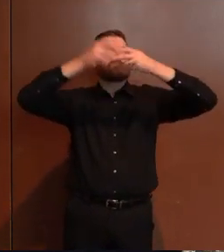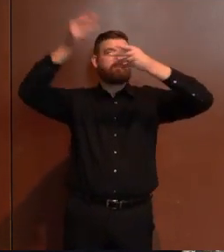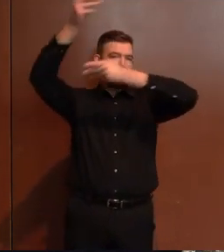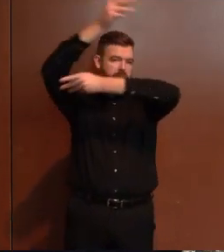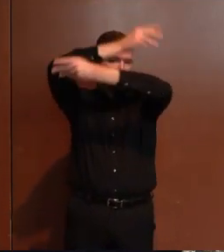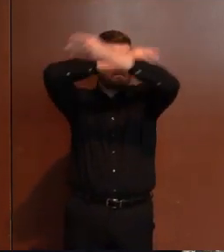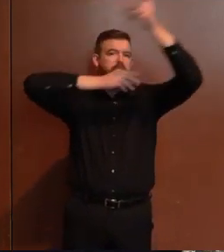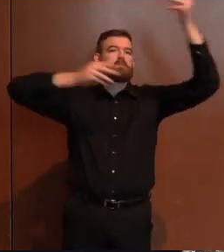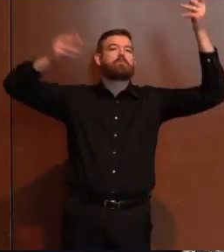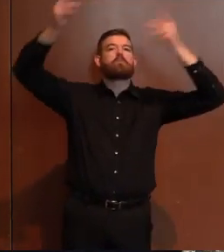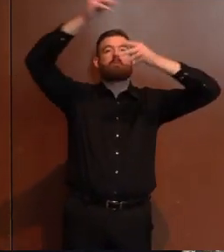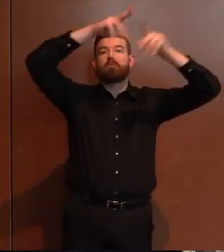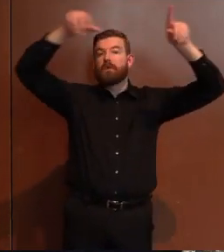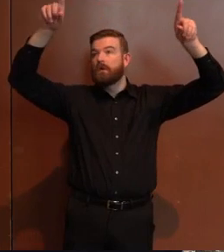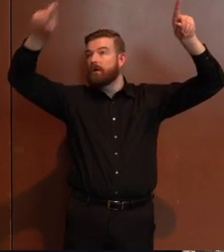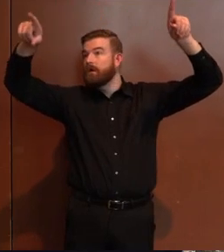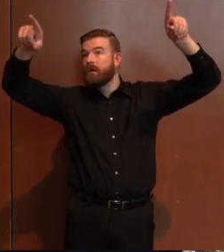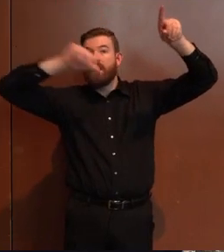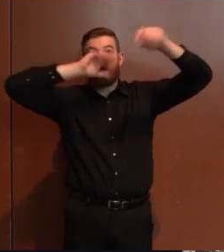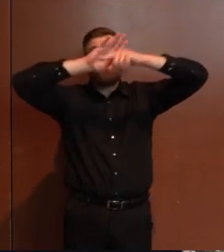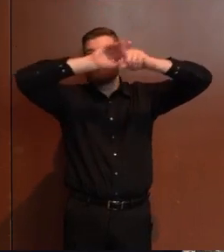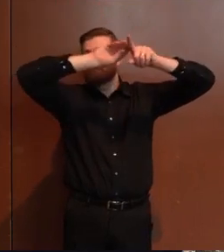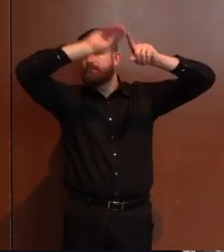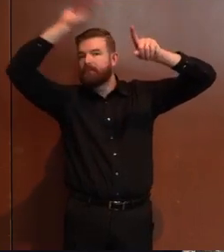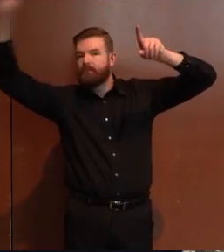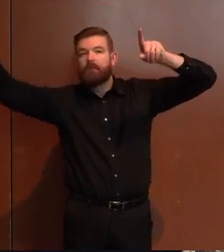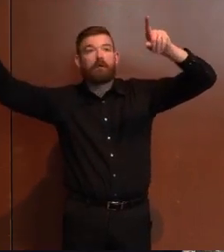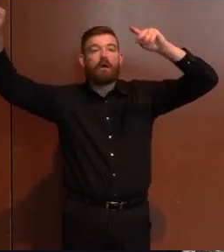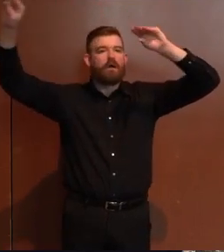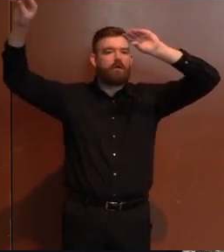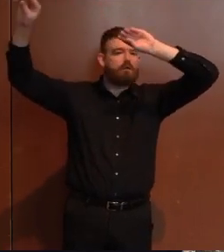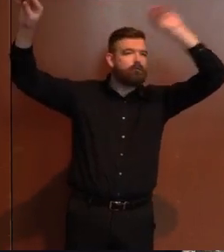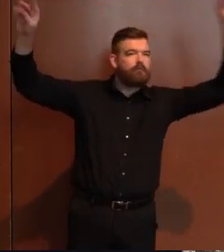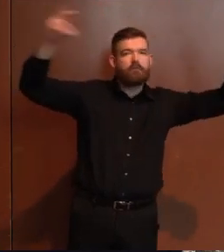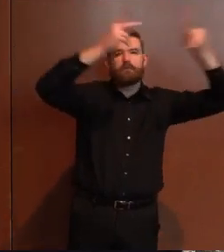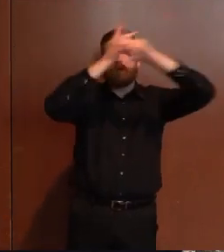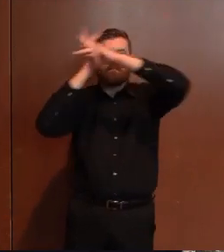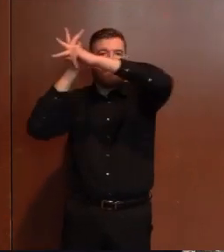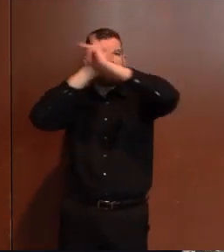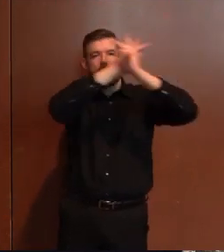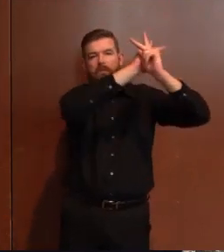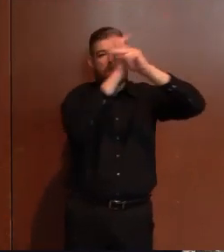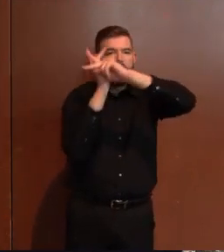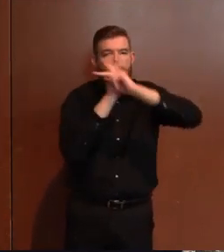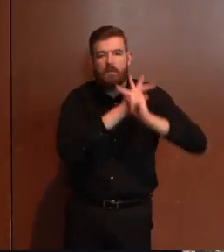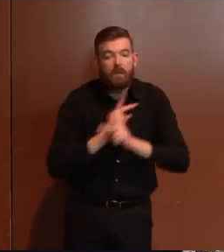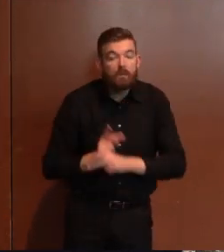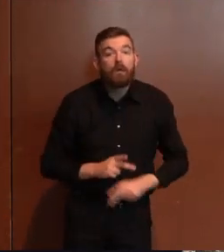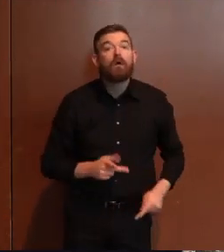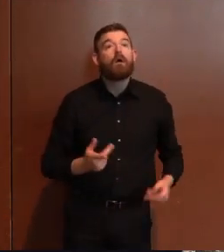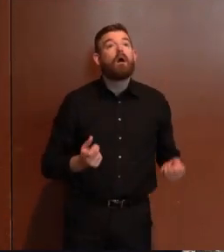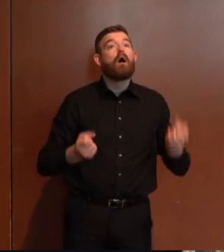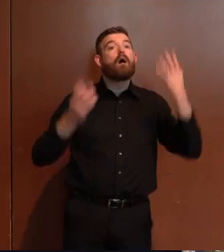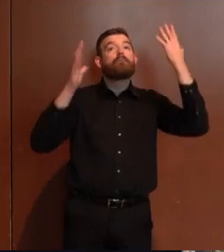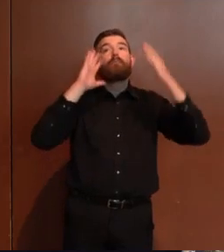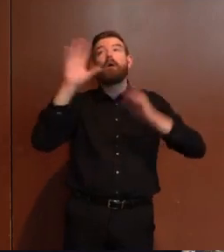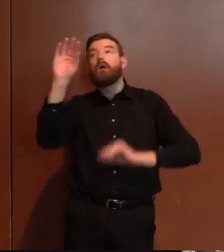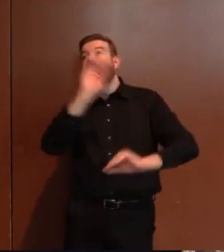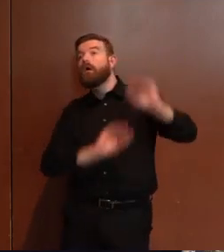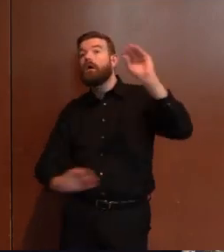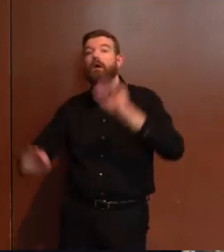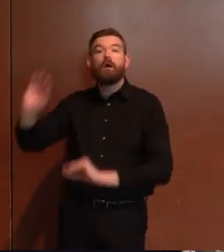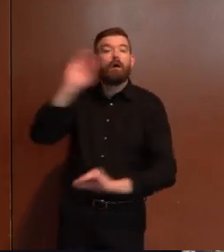that. It's too early to tell how much movement we're going to have because every hospital, and